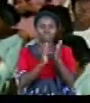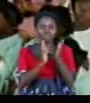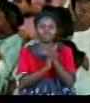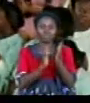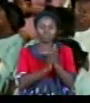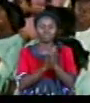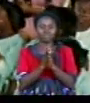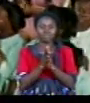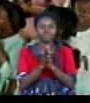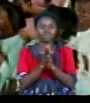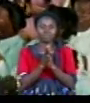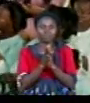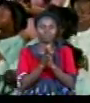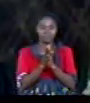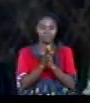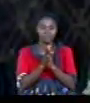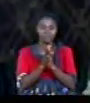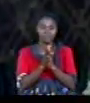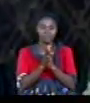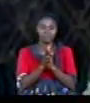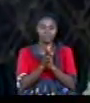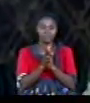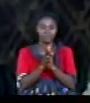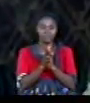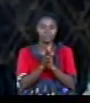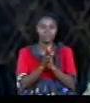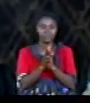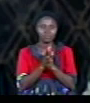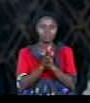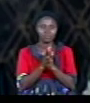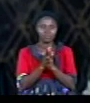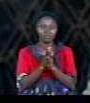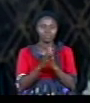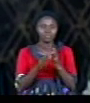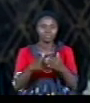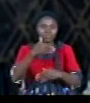the state overseer. The next testimony.